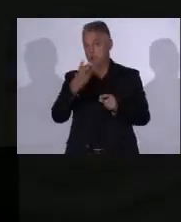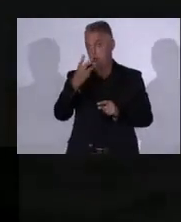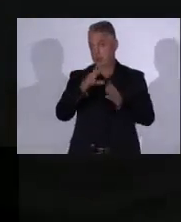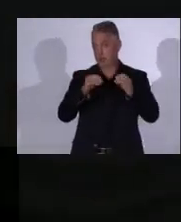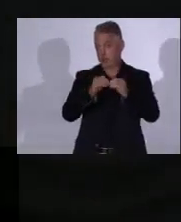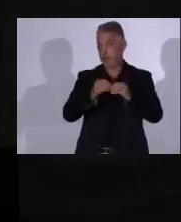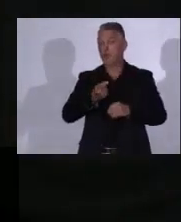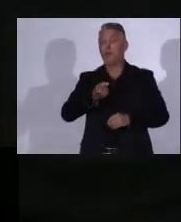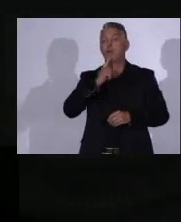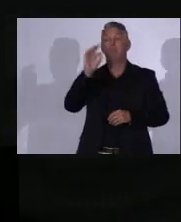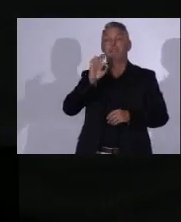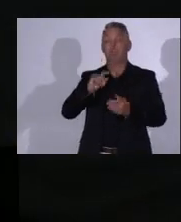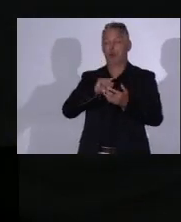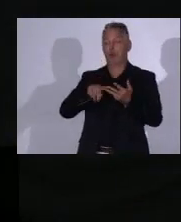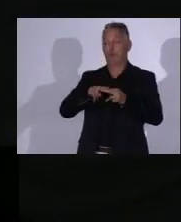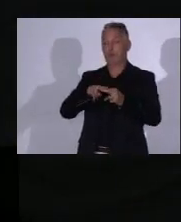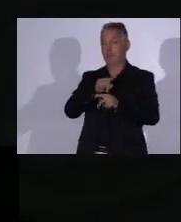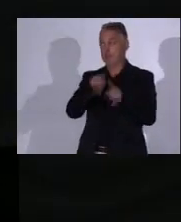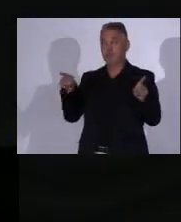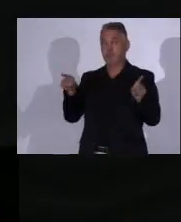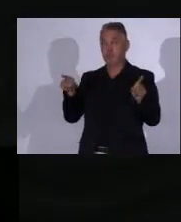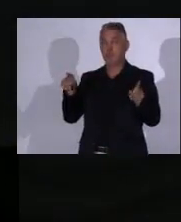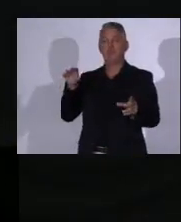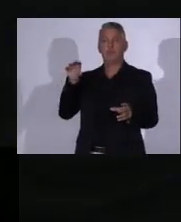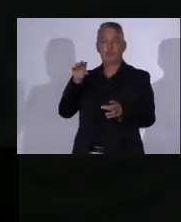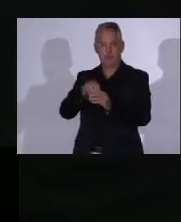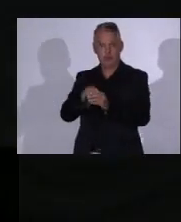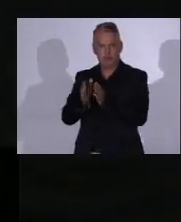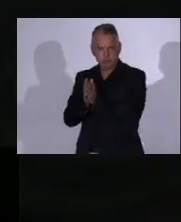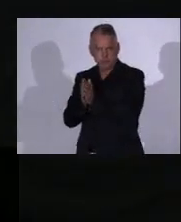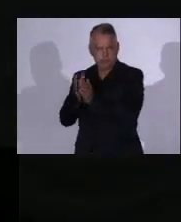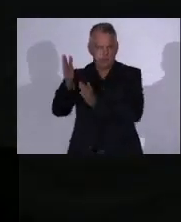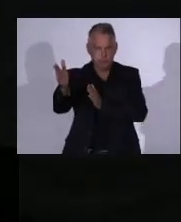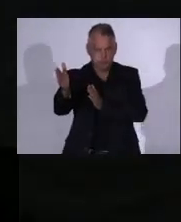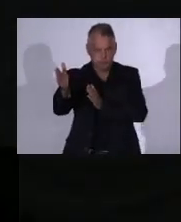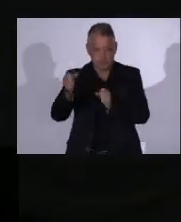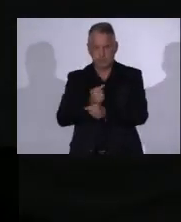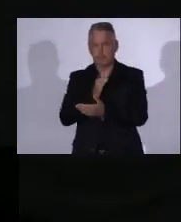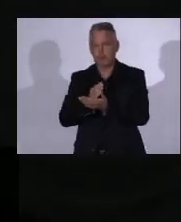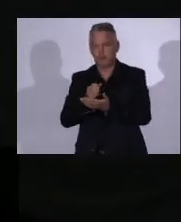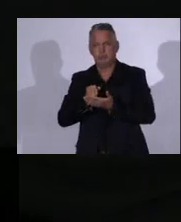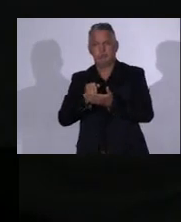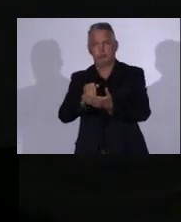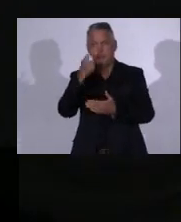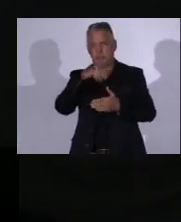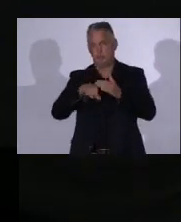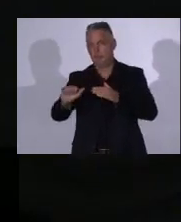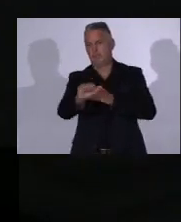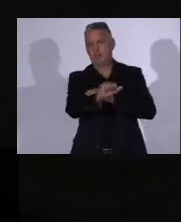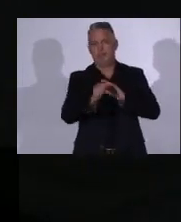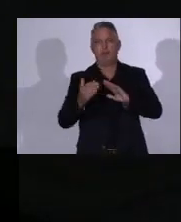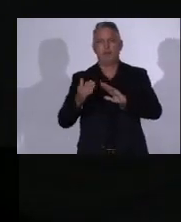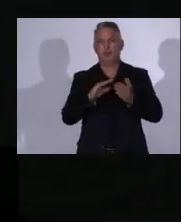100% of those clubs on board, making sure that they're thinking ahead with sustainability and supporting people within their community experiencing financial